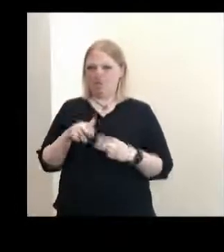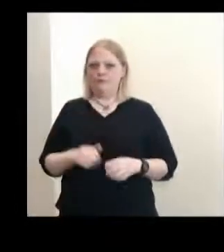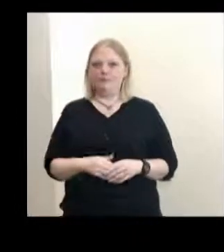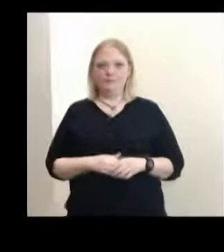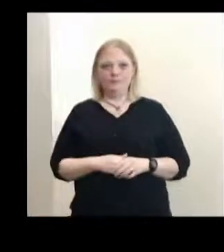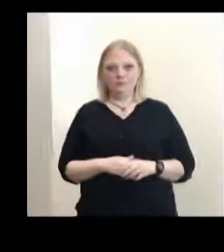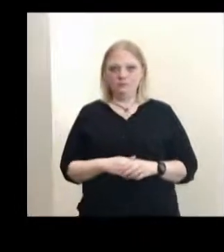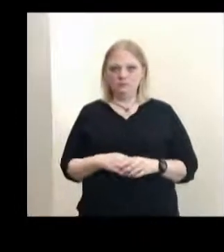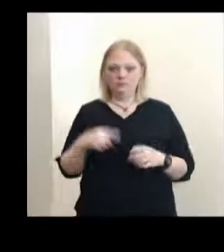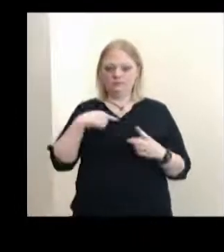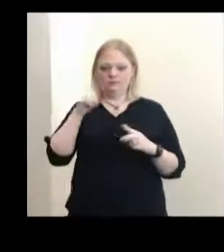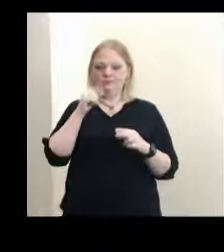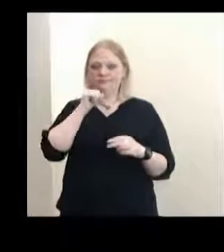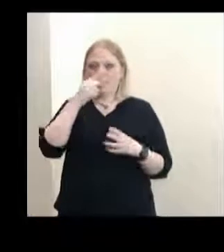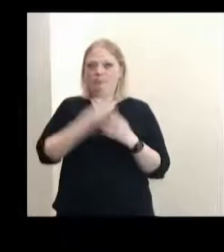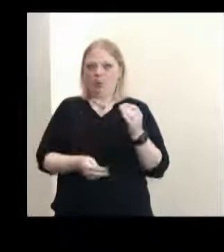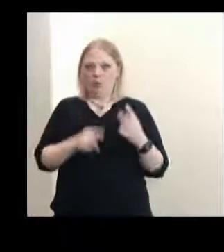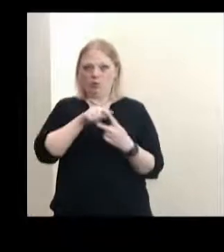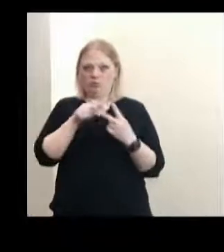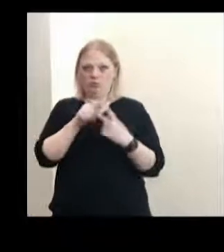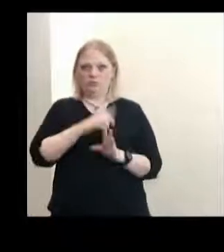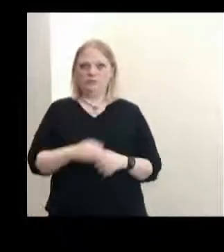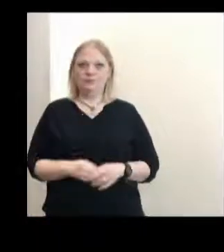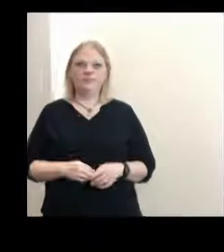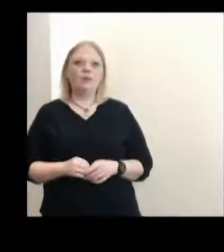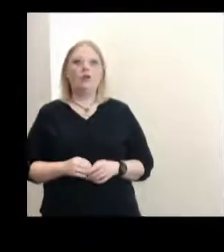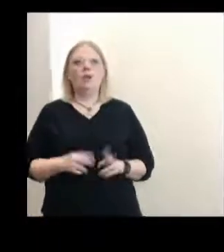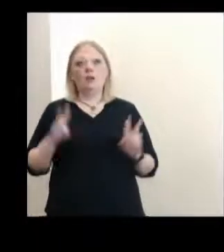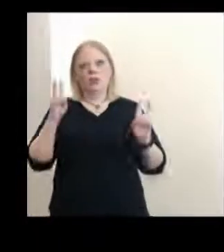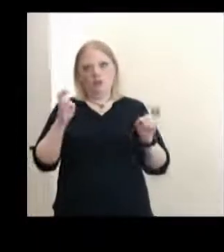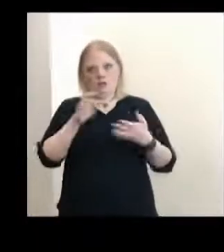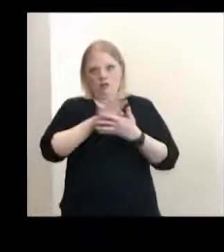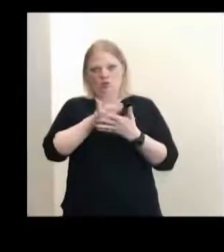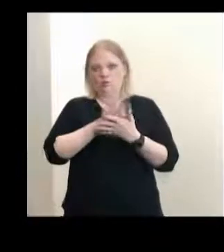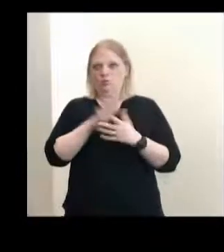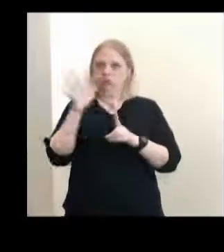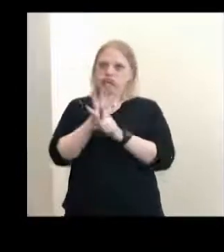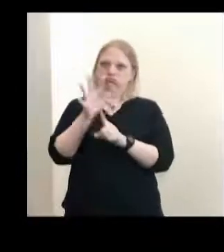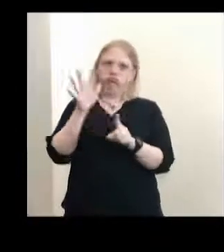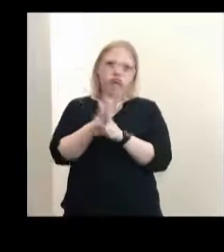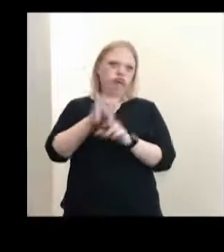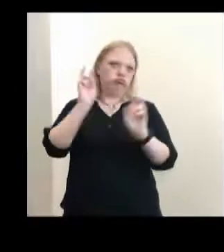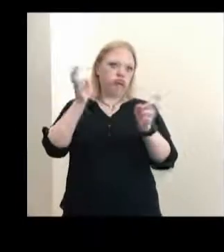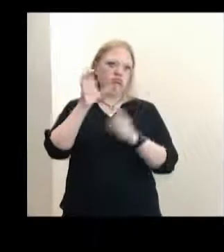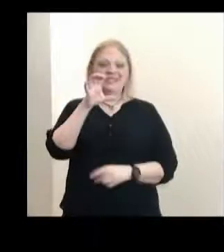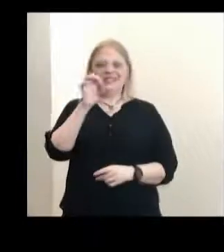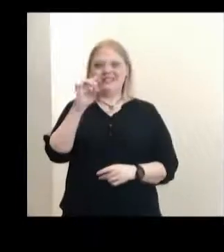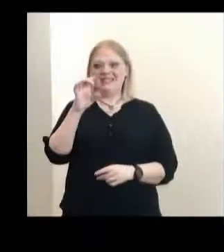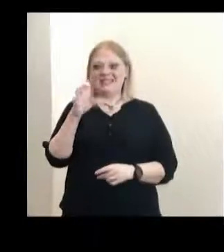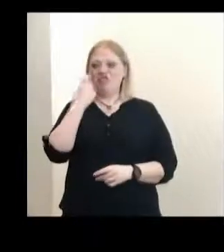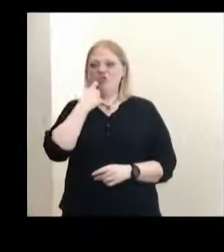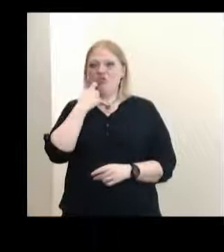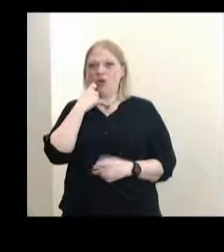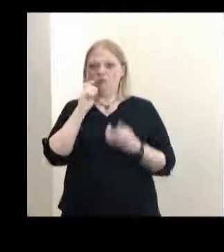So going on to schools, I know that's a really hot topic. CDC has just revised their guidance about